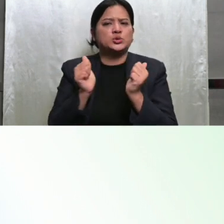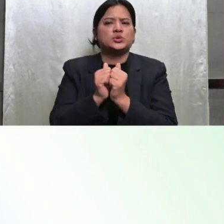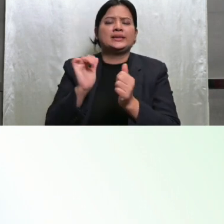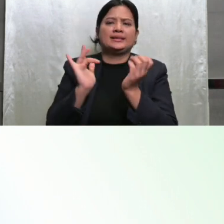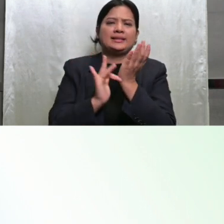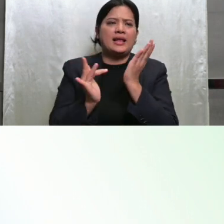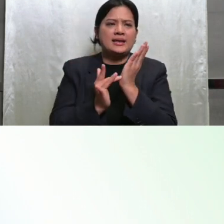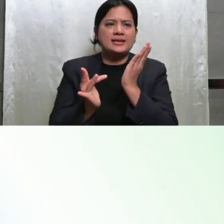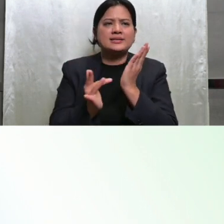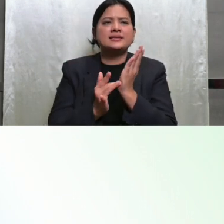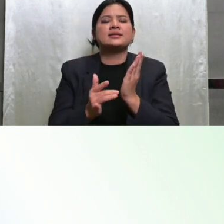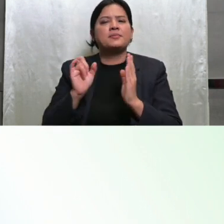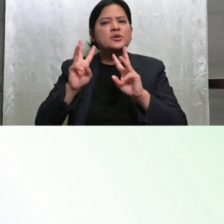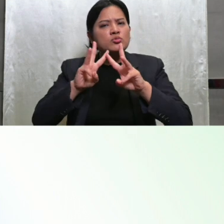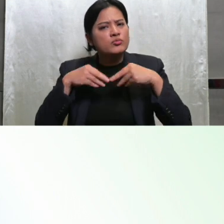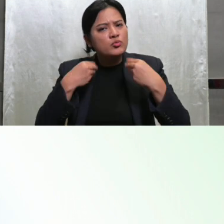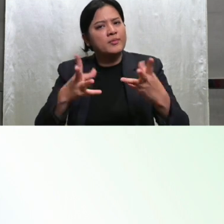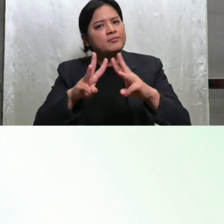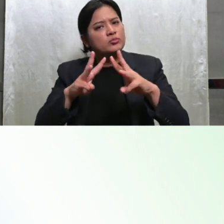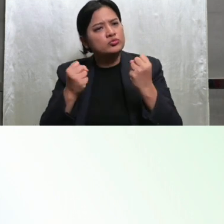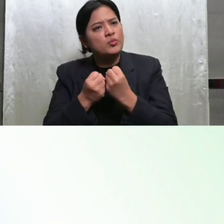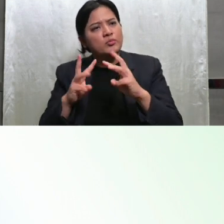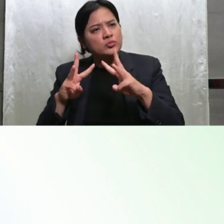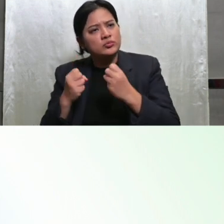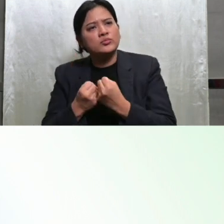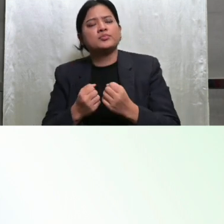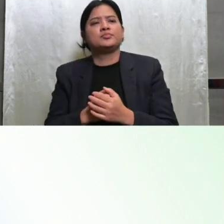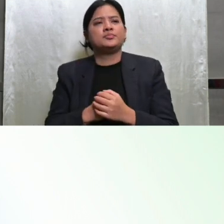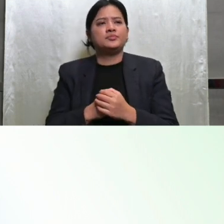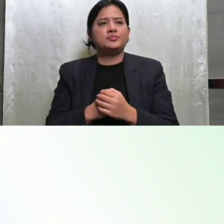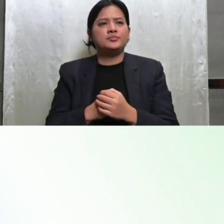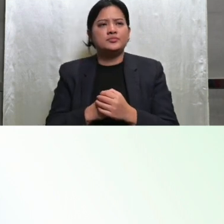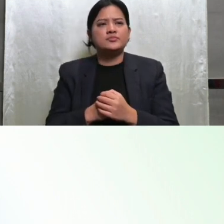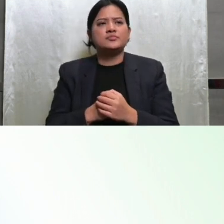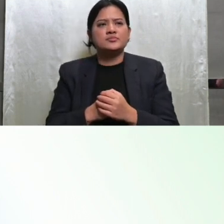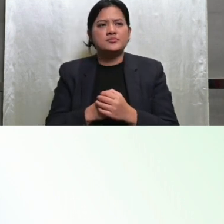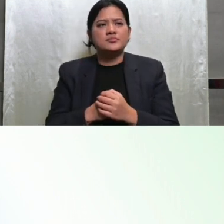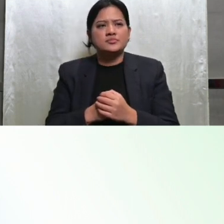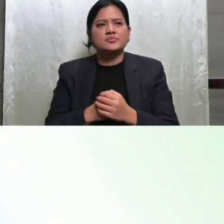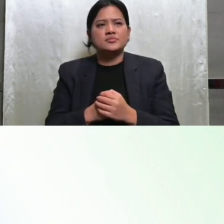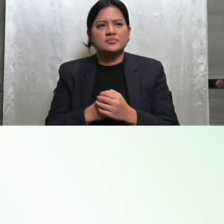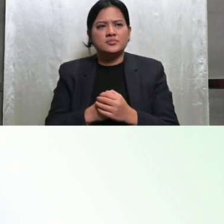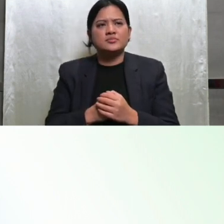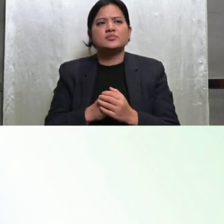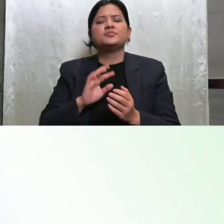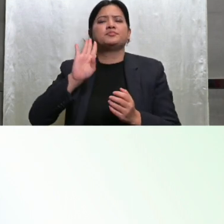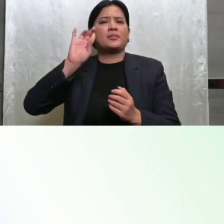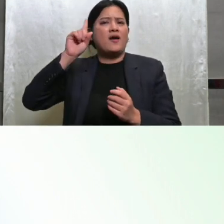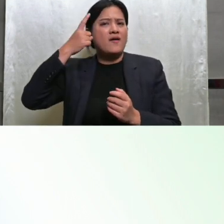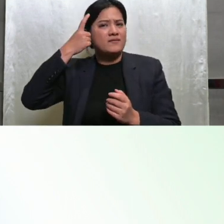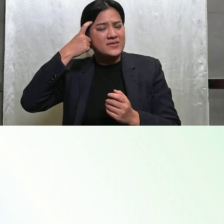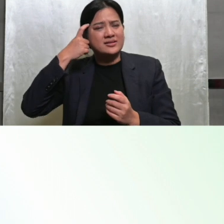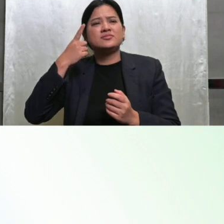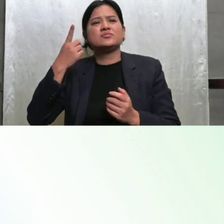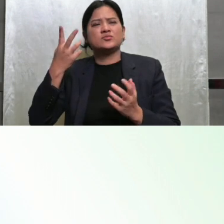their platforms for jobs and careers. So Skills Build is now available there, and anyone from the Philippines can